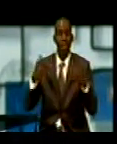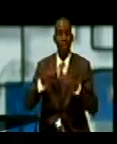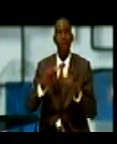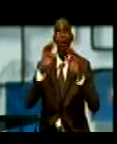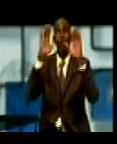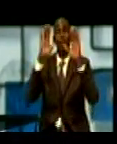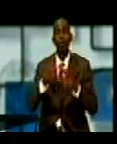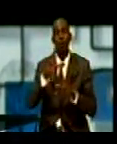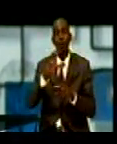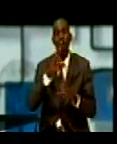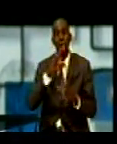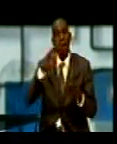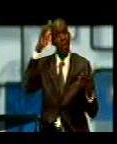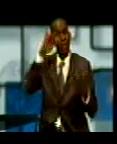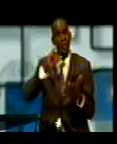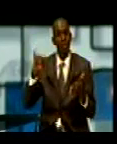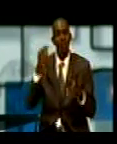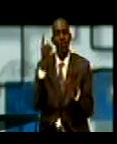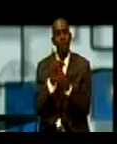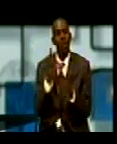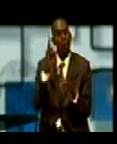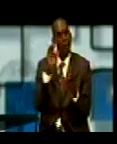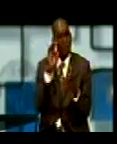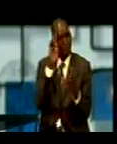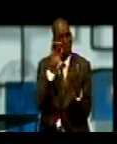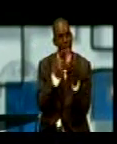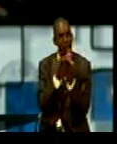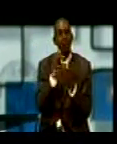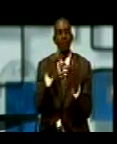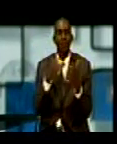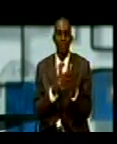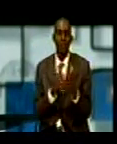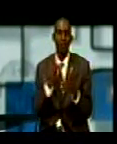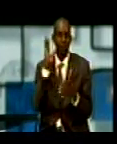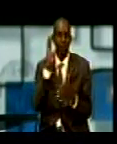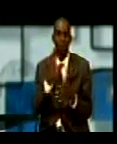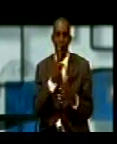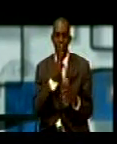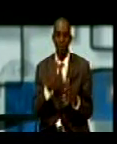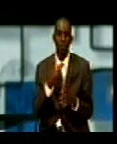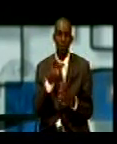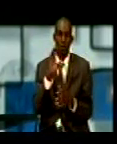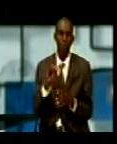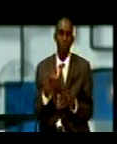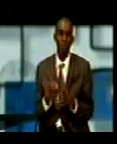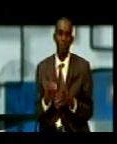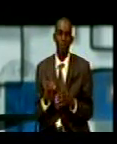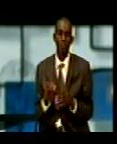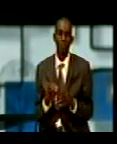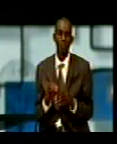believe it is done and you will receive the manifestation. Let's have the next testifier here.